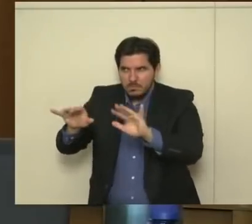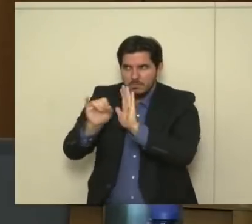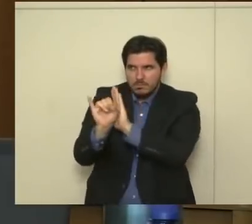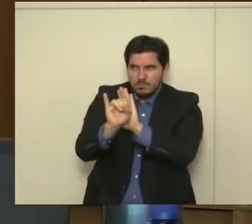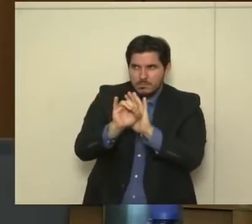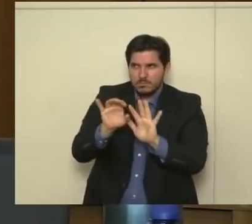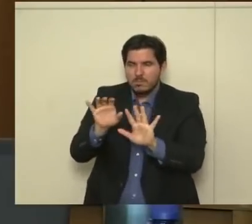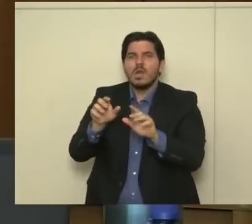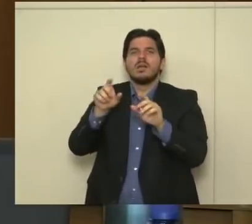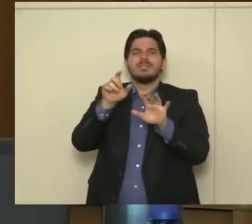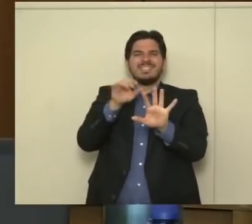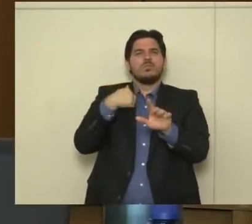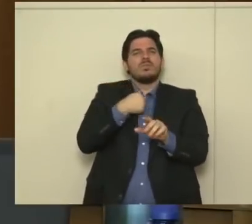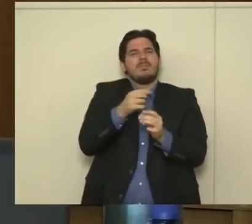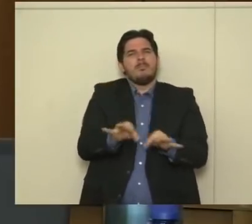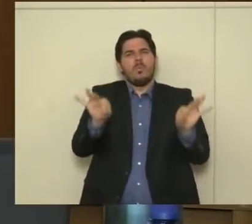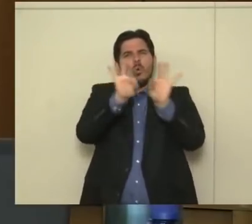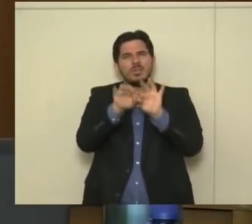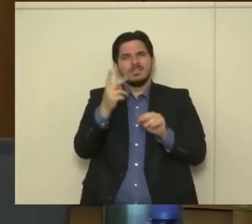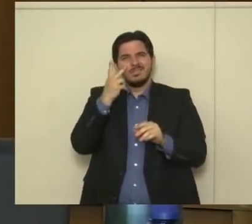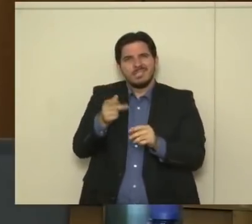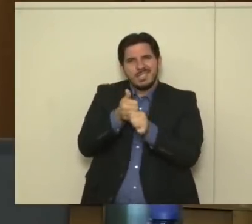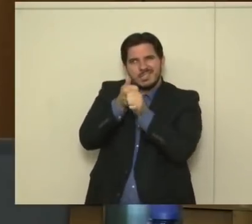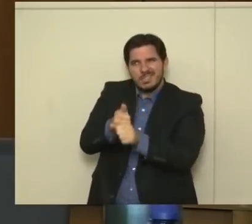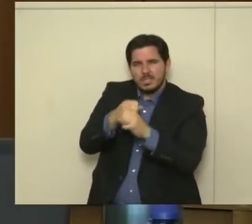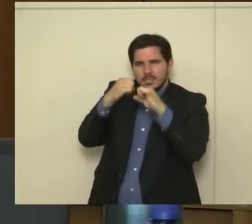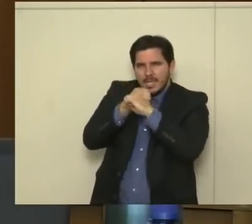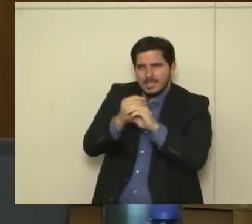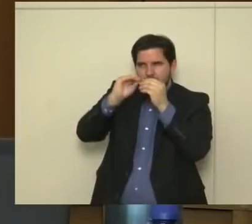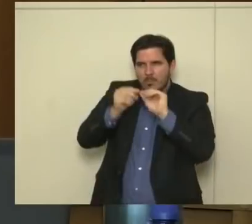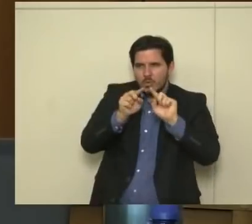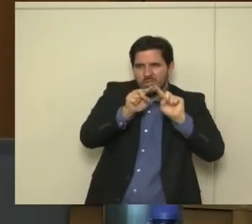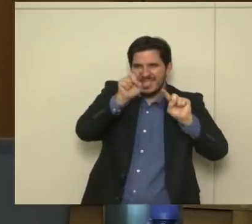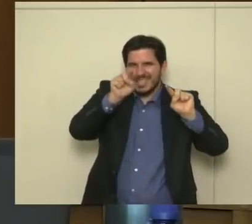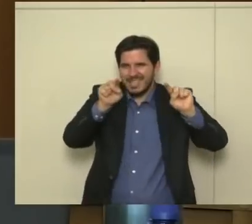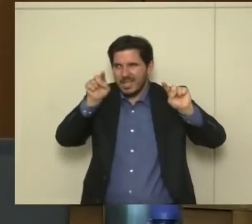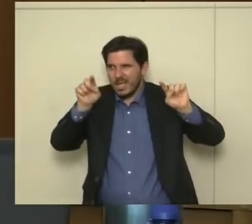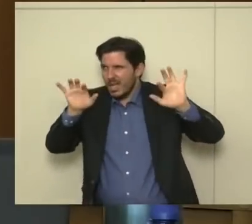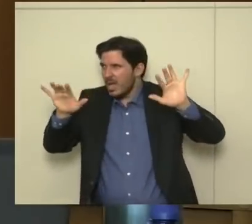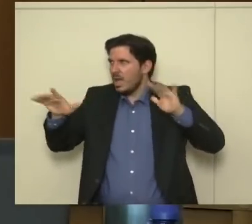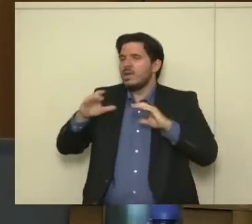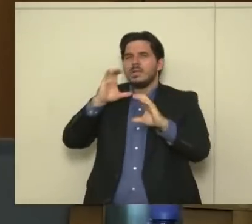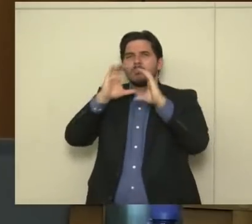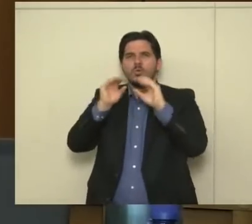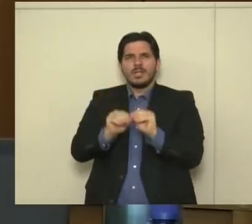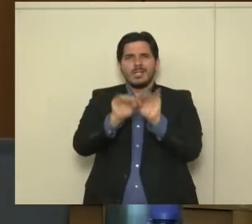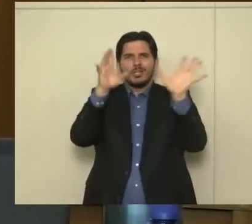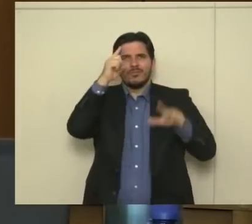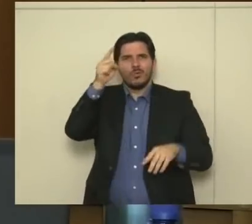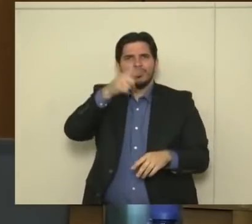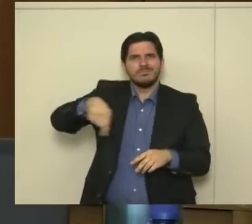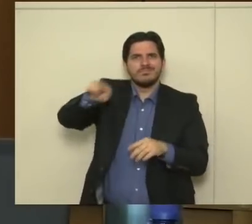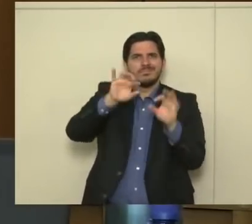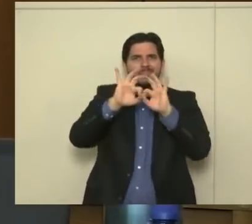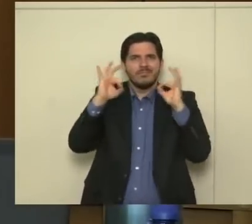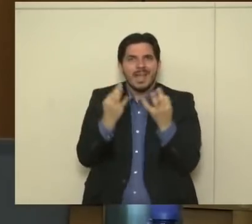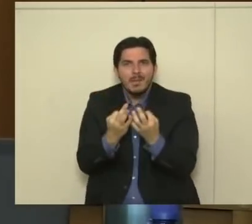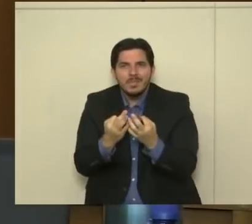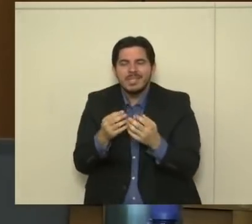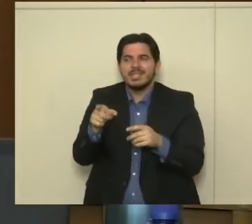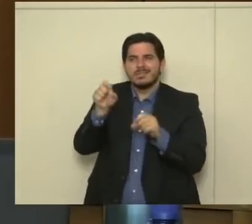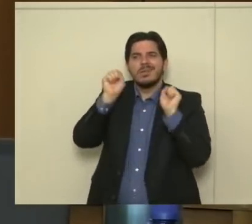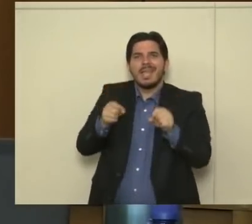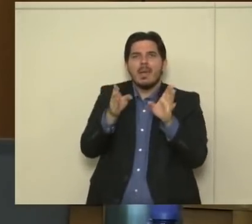we look at it on that trend line allows schools to operate effectively, allows schools to communicate to families effectively, and allow for that